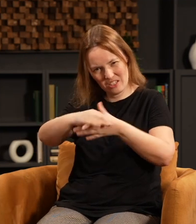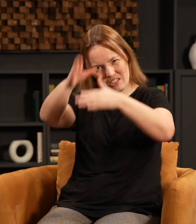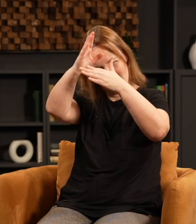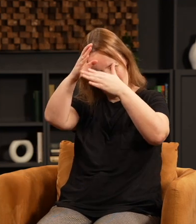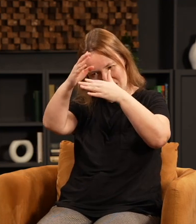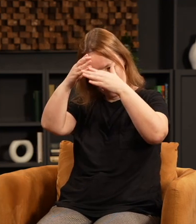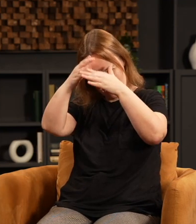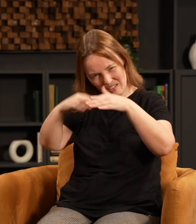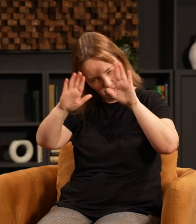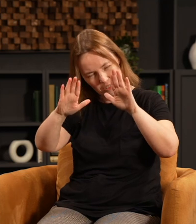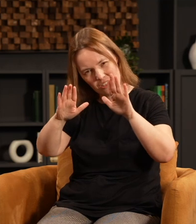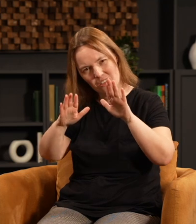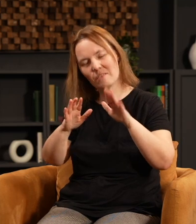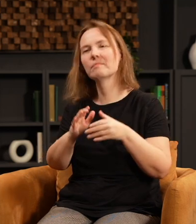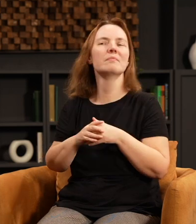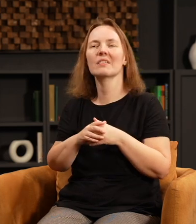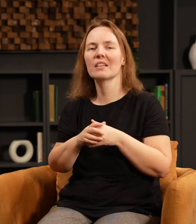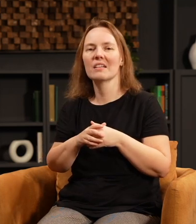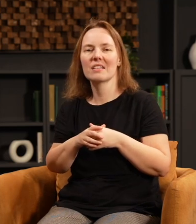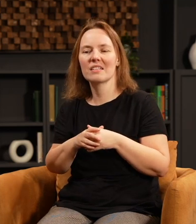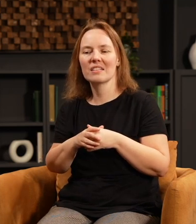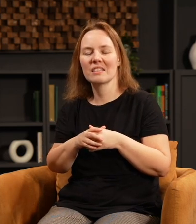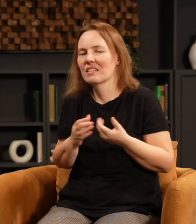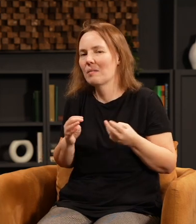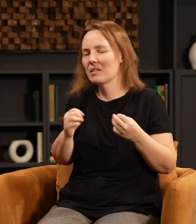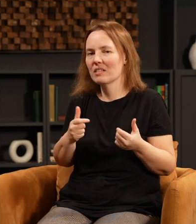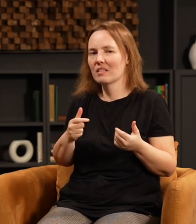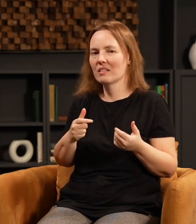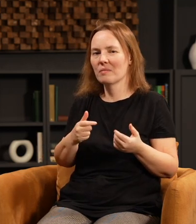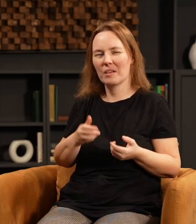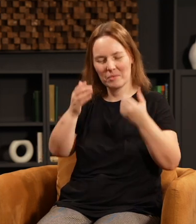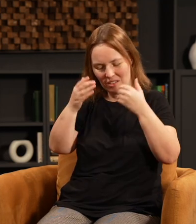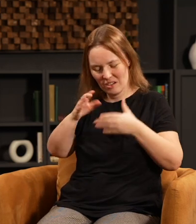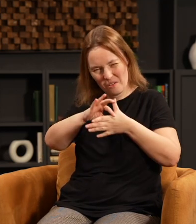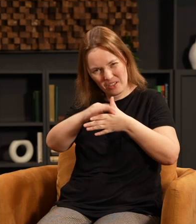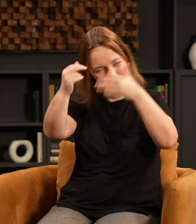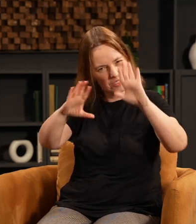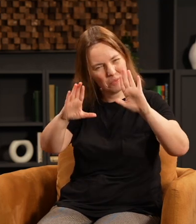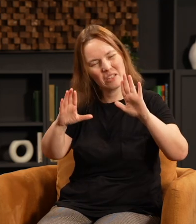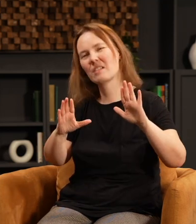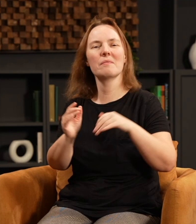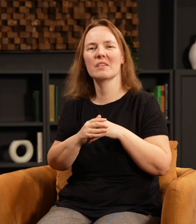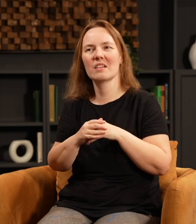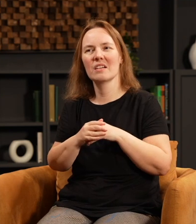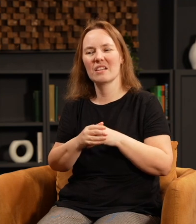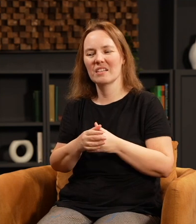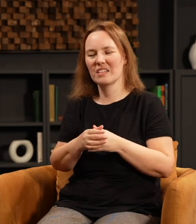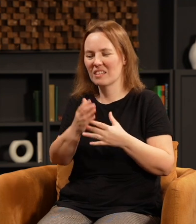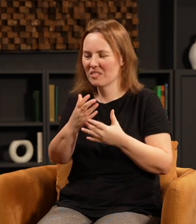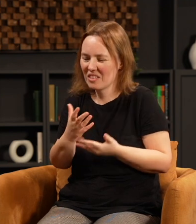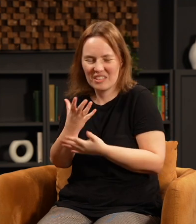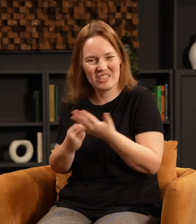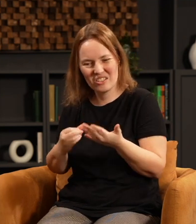an instant, but it doesn't happen instantly when it comes to crucifying our flesh. That is something that begins to lose strength in